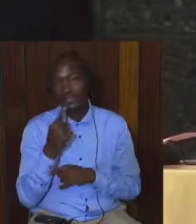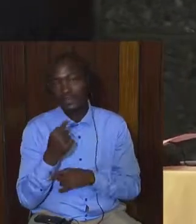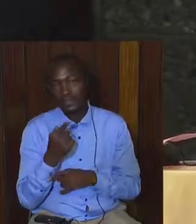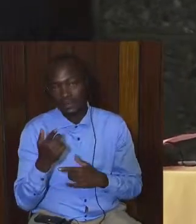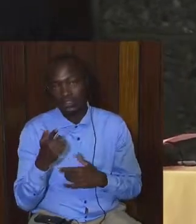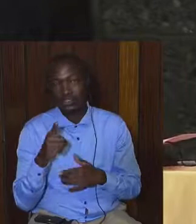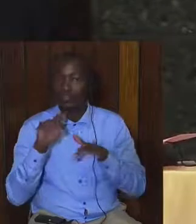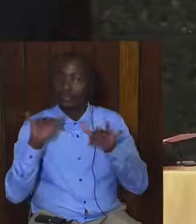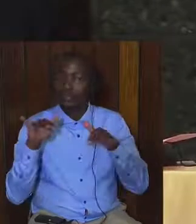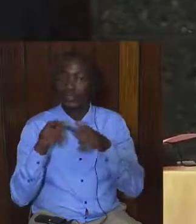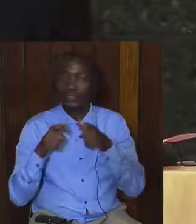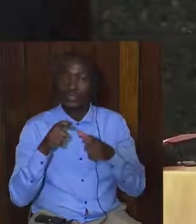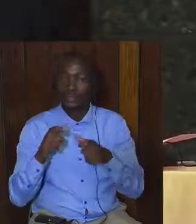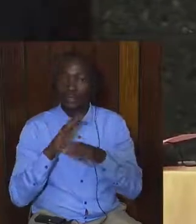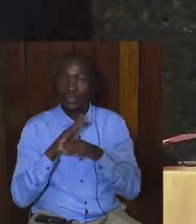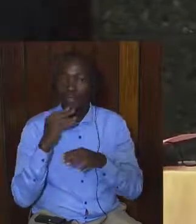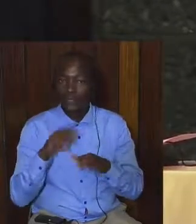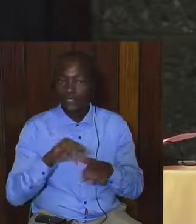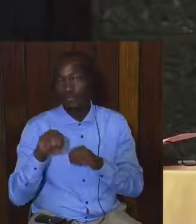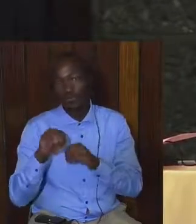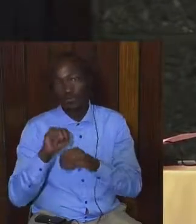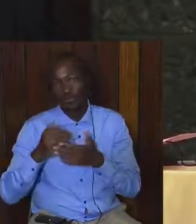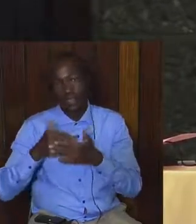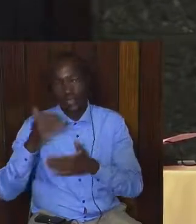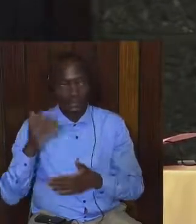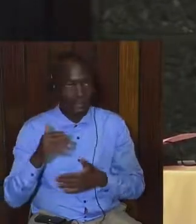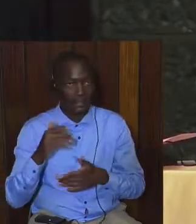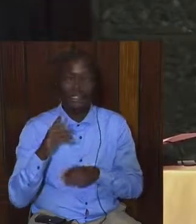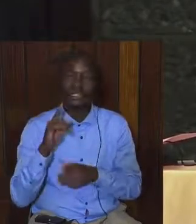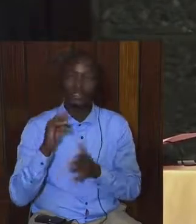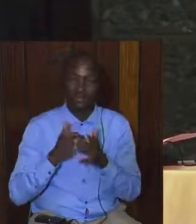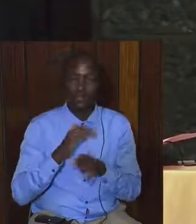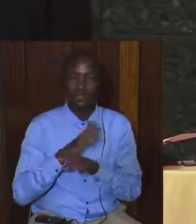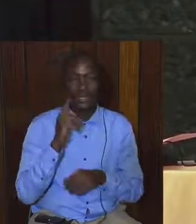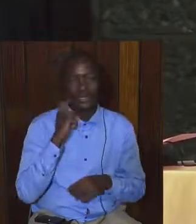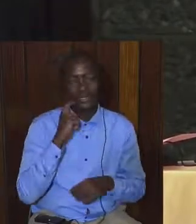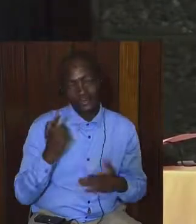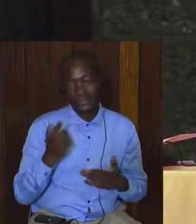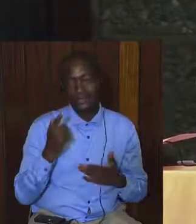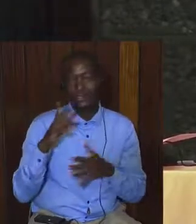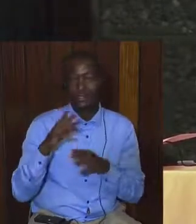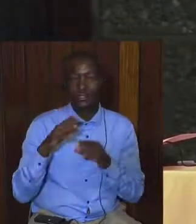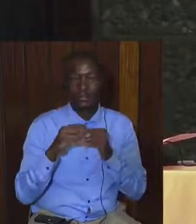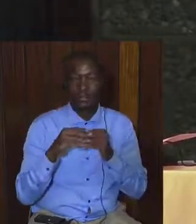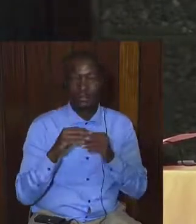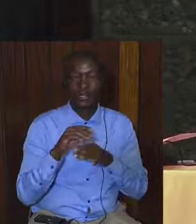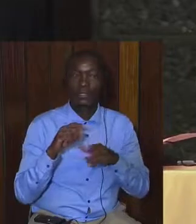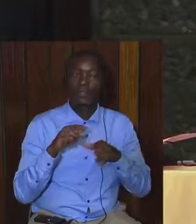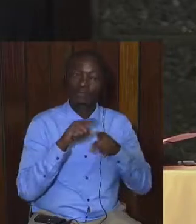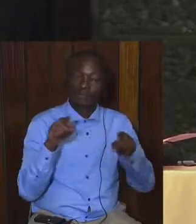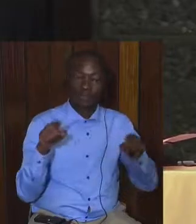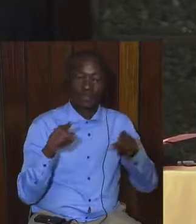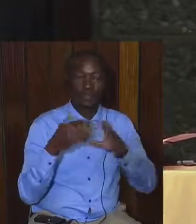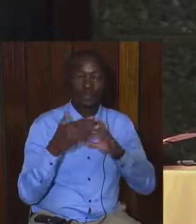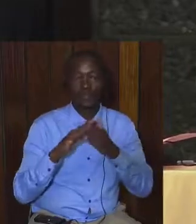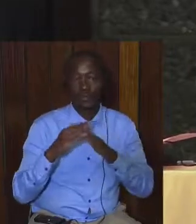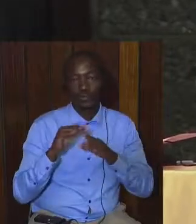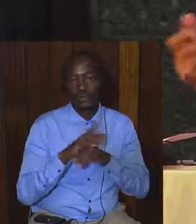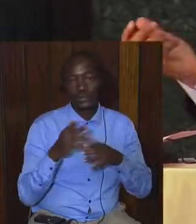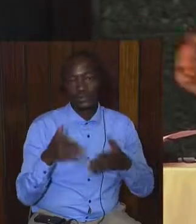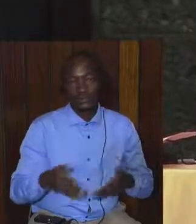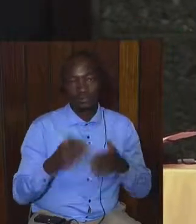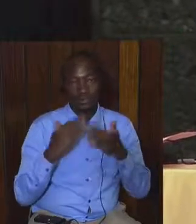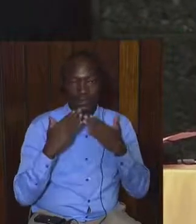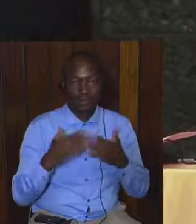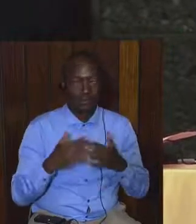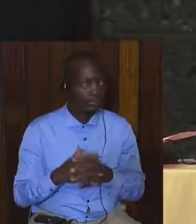the people that's controlling, can we move to the next slide? It will just make it easier for the members and also for the audience here.